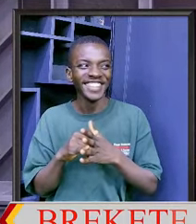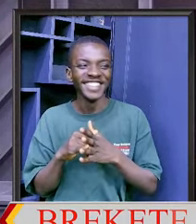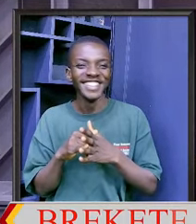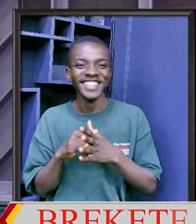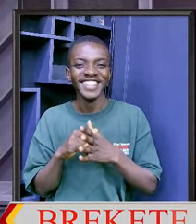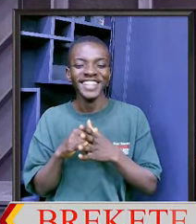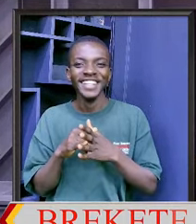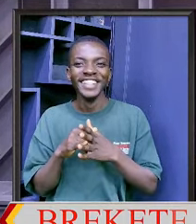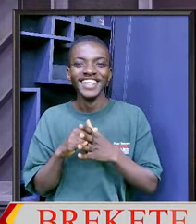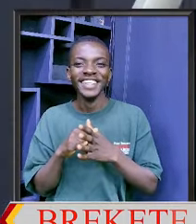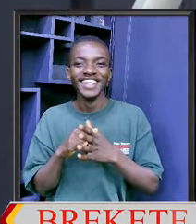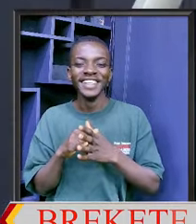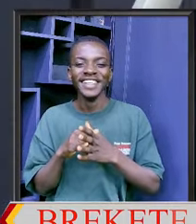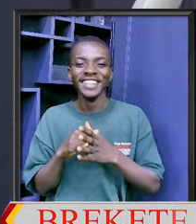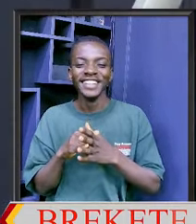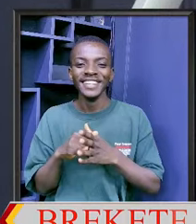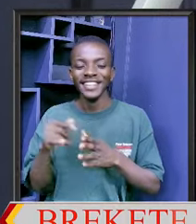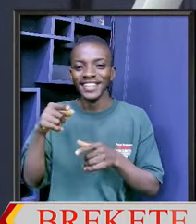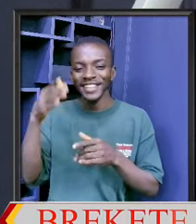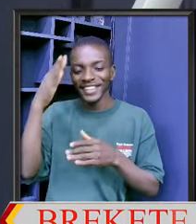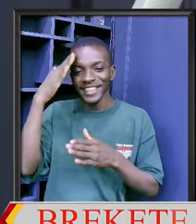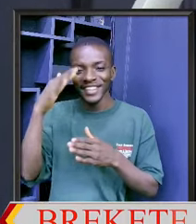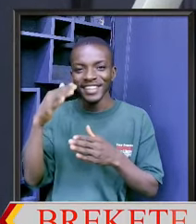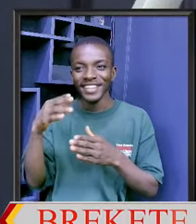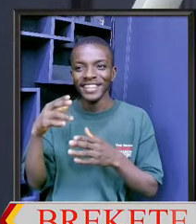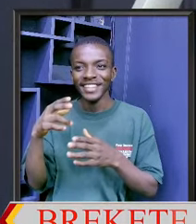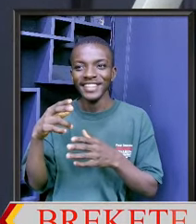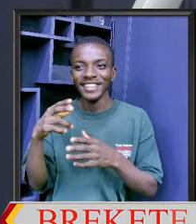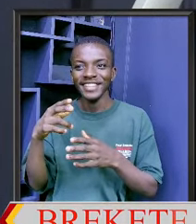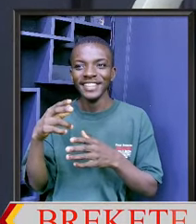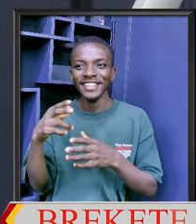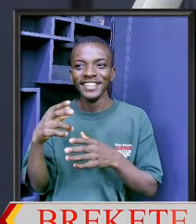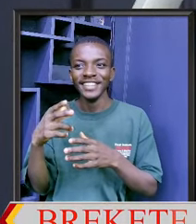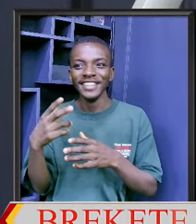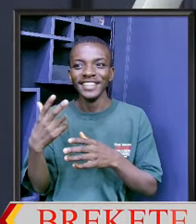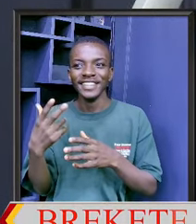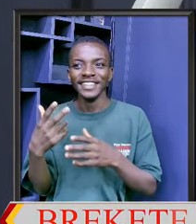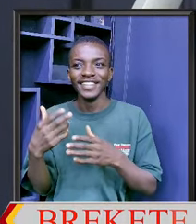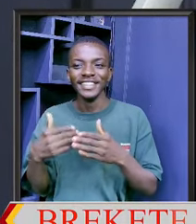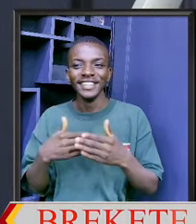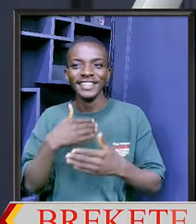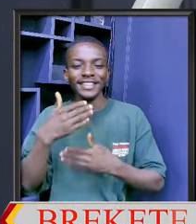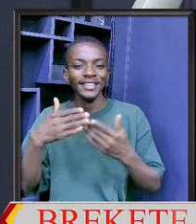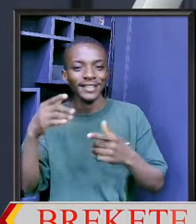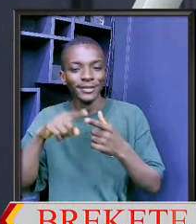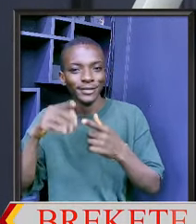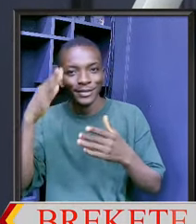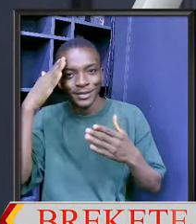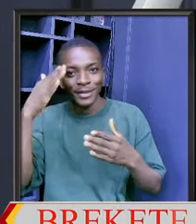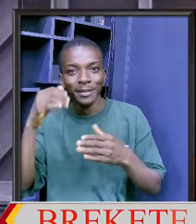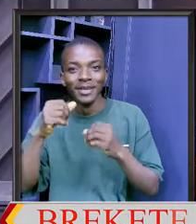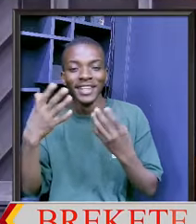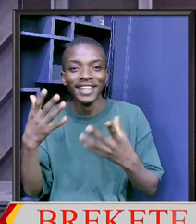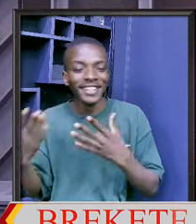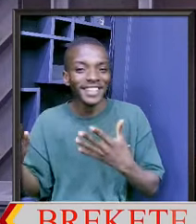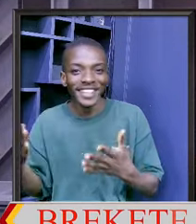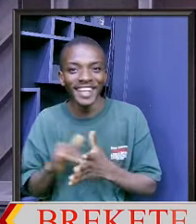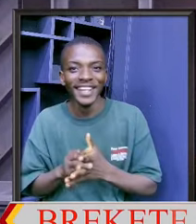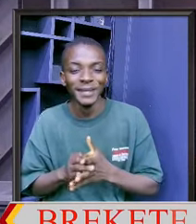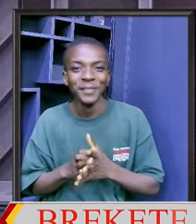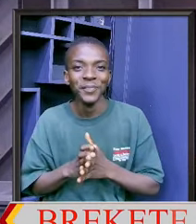Now, down below. You know, my crib will be now. Maybe we don't get access to know many things.